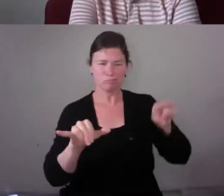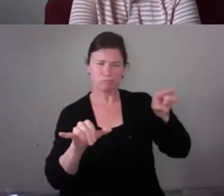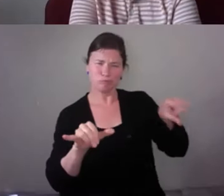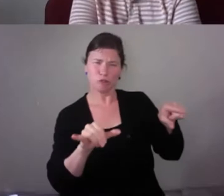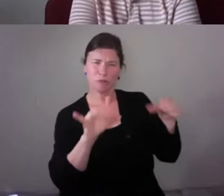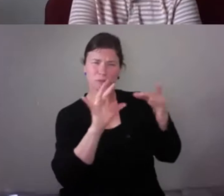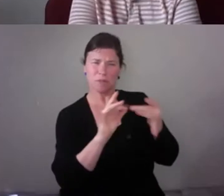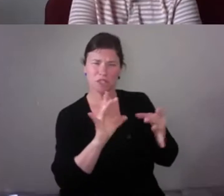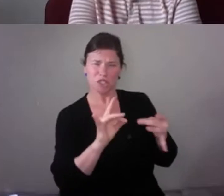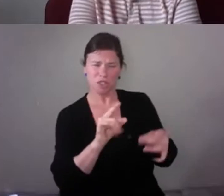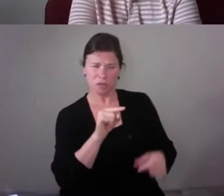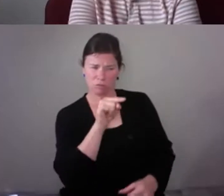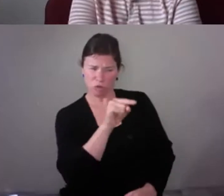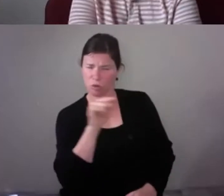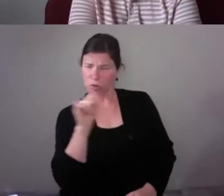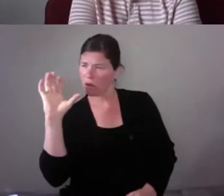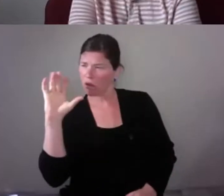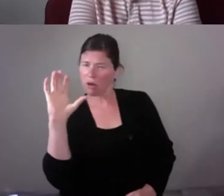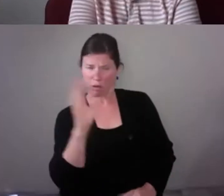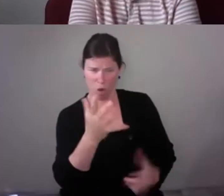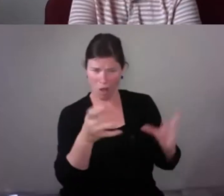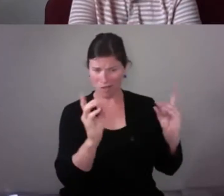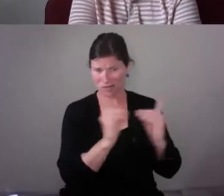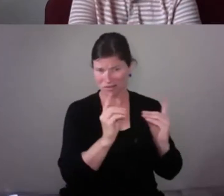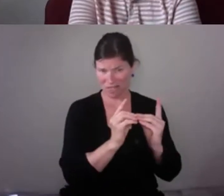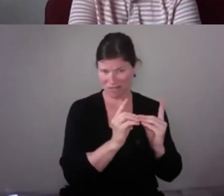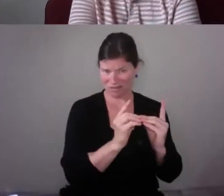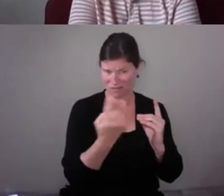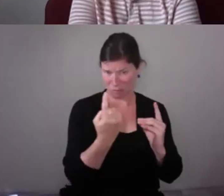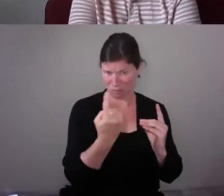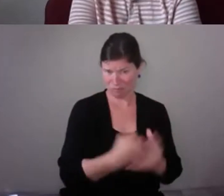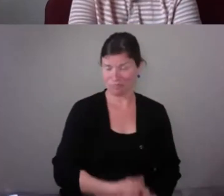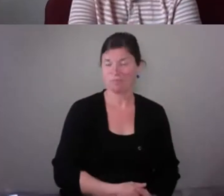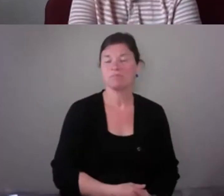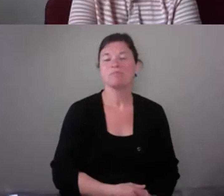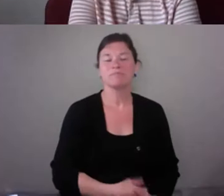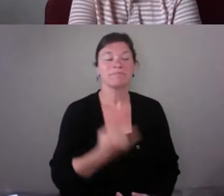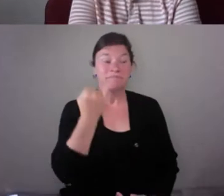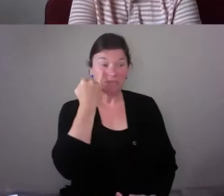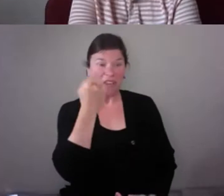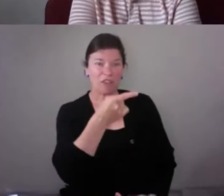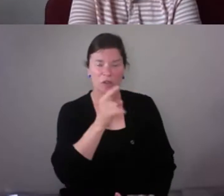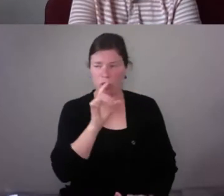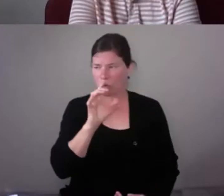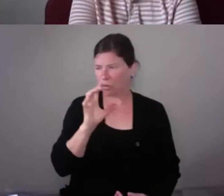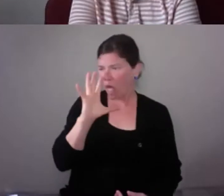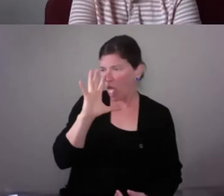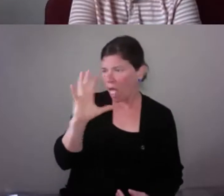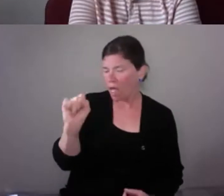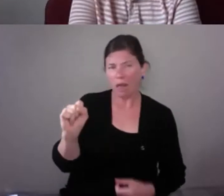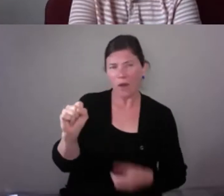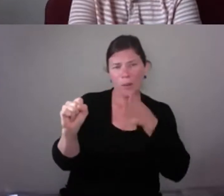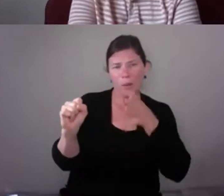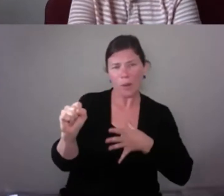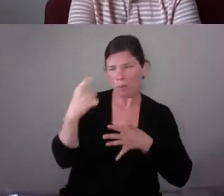you are looking. When you look for a woman to date, what